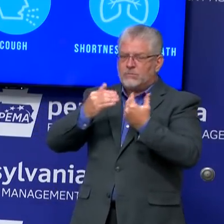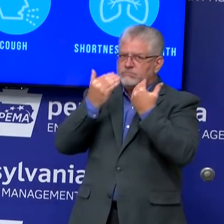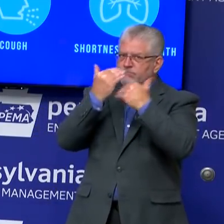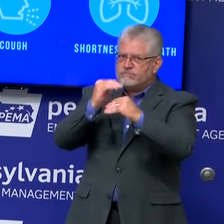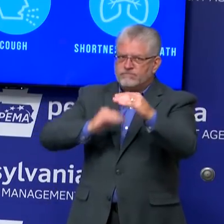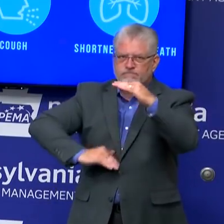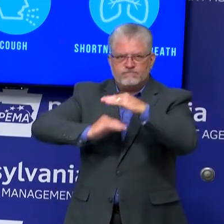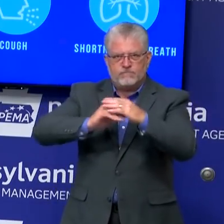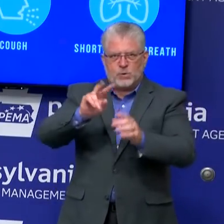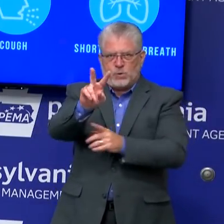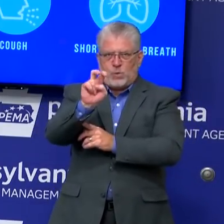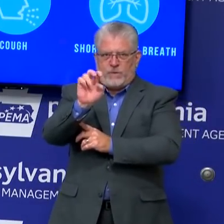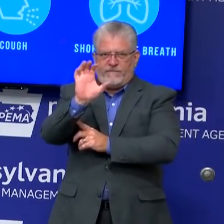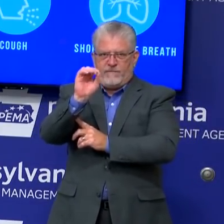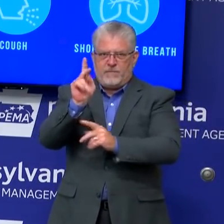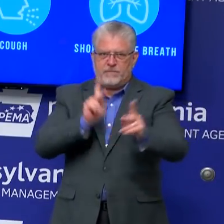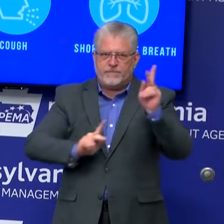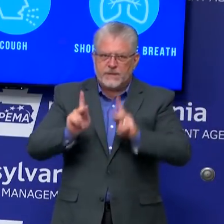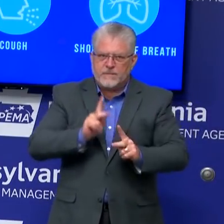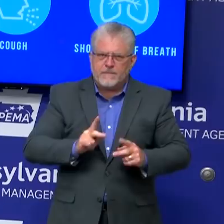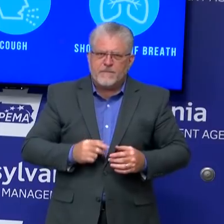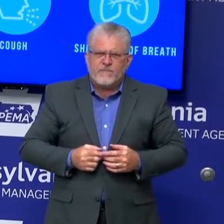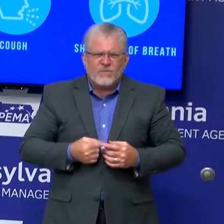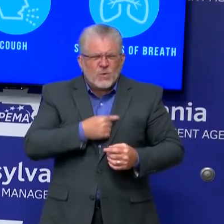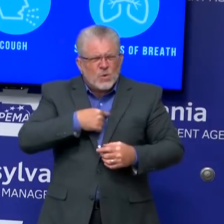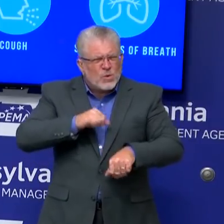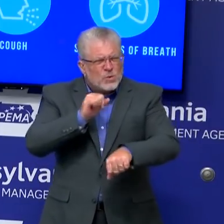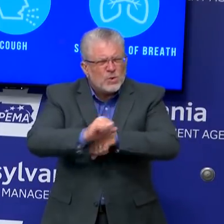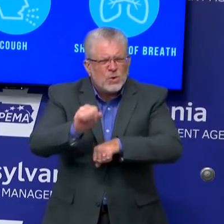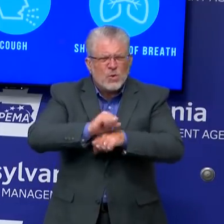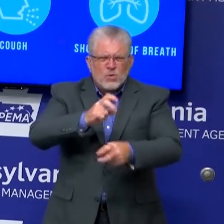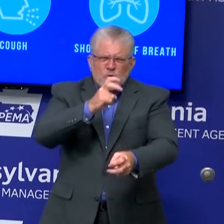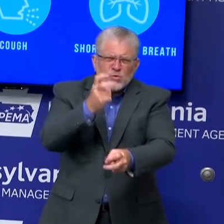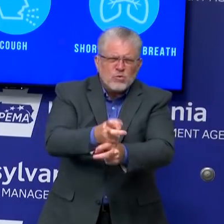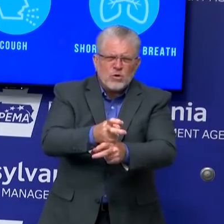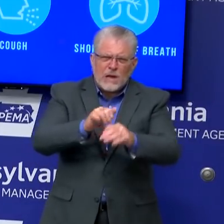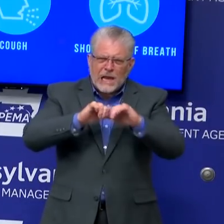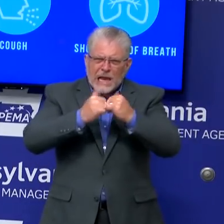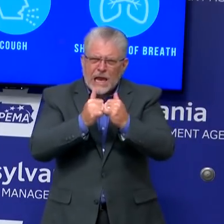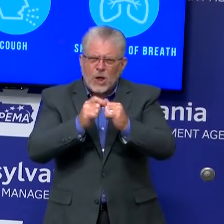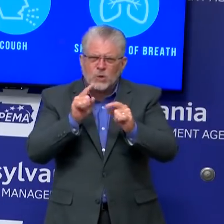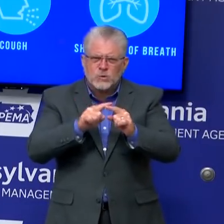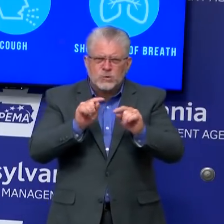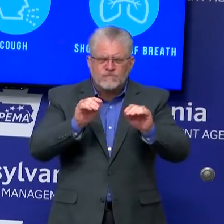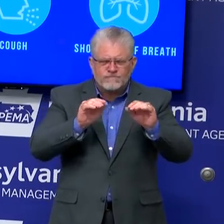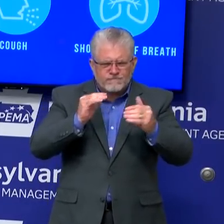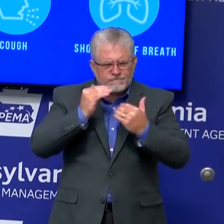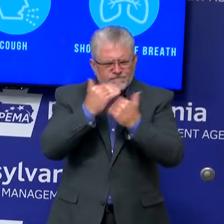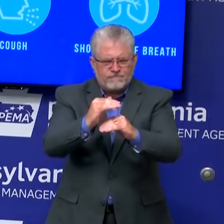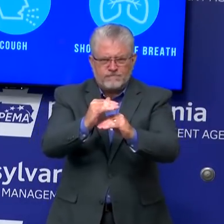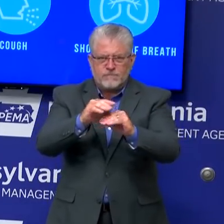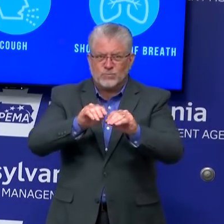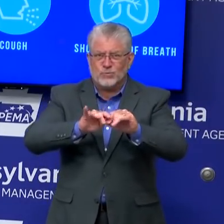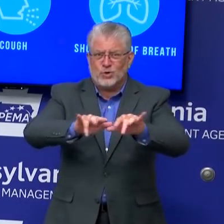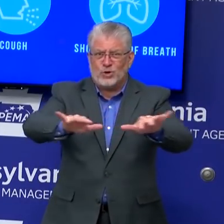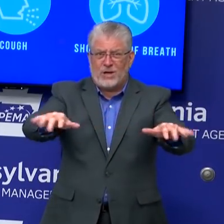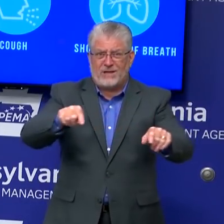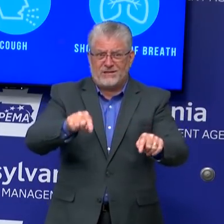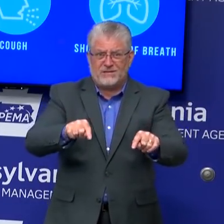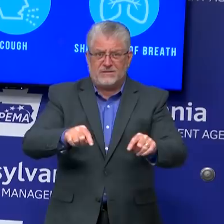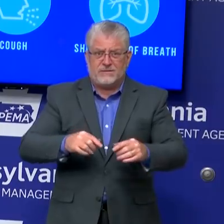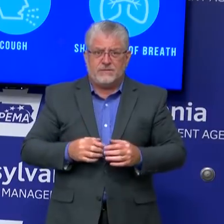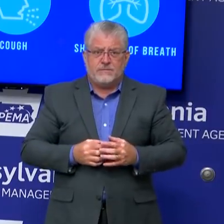based on how the virus spreads, how it's spreading in actuality right now in Pennsylvania. We know that the virus appears to